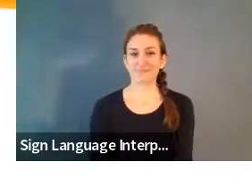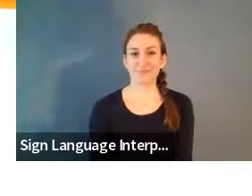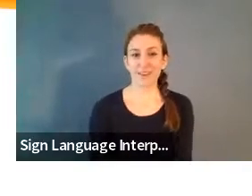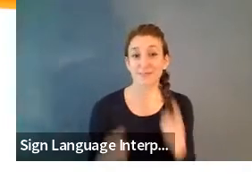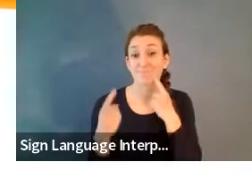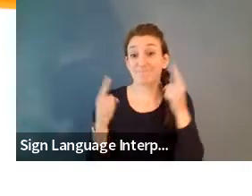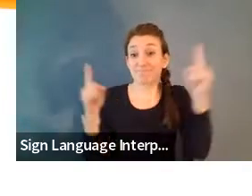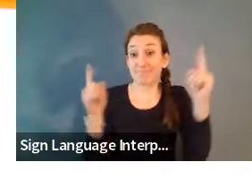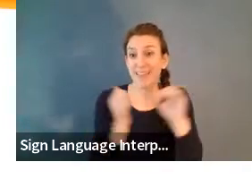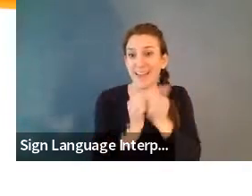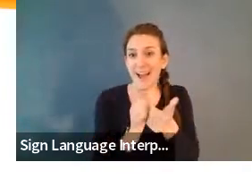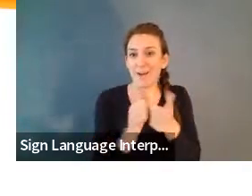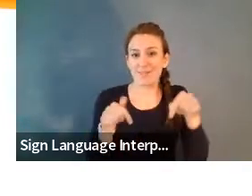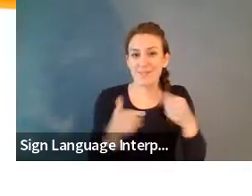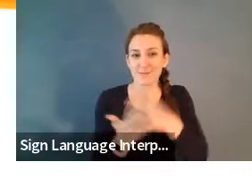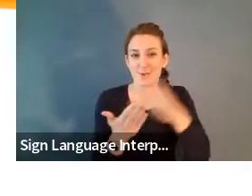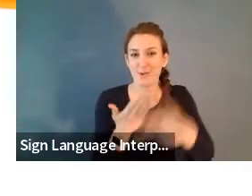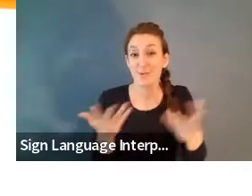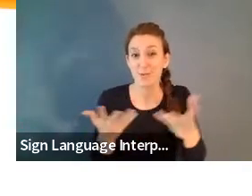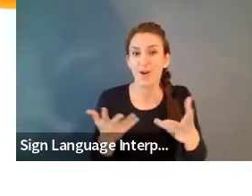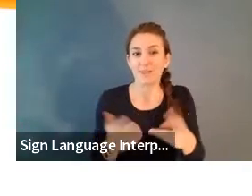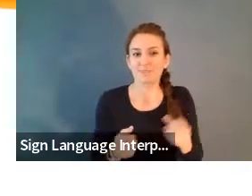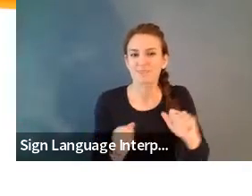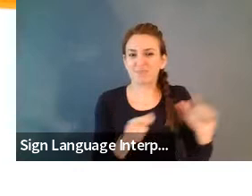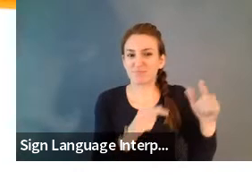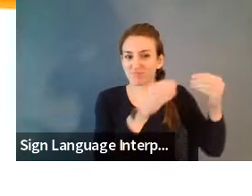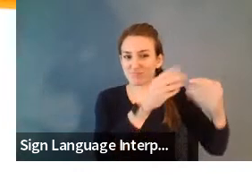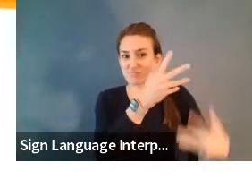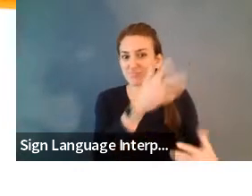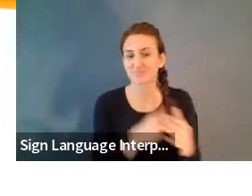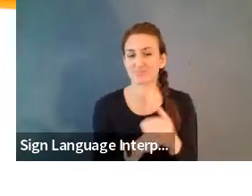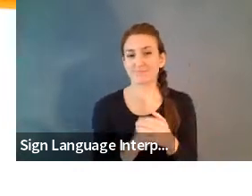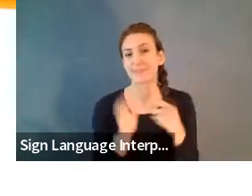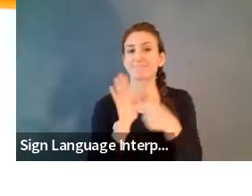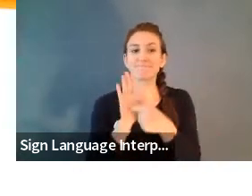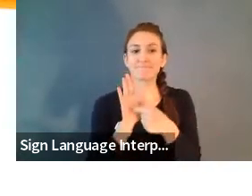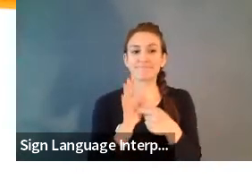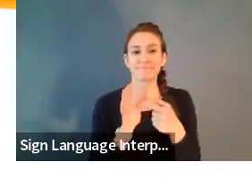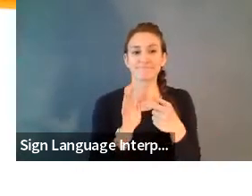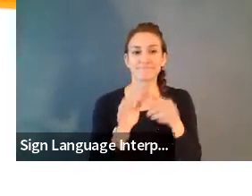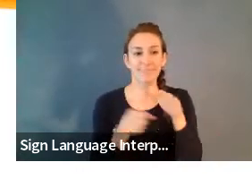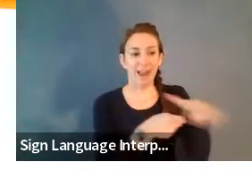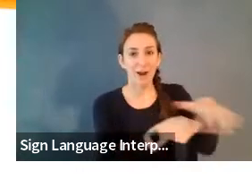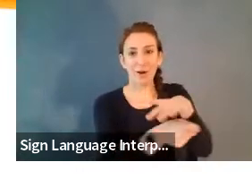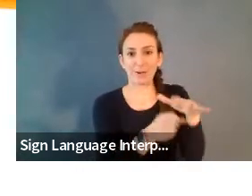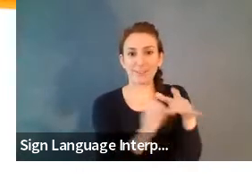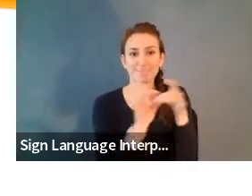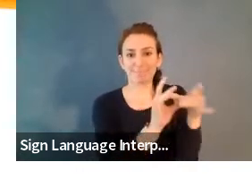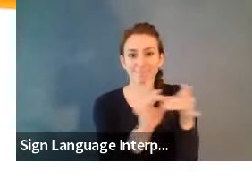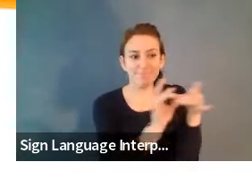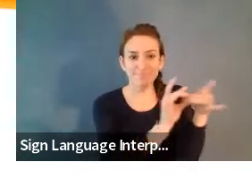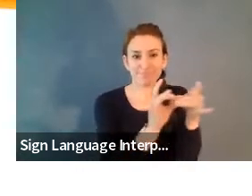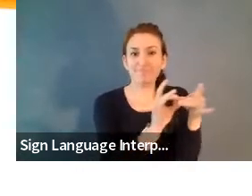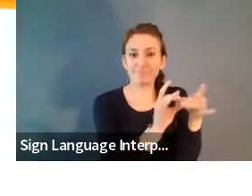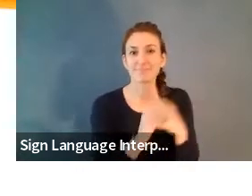I think the local connections are sometimes even more important for students to not only get to know attorneys and participate